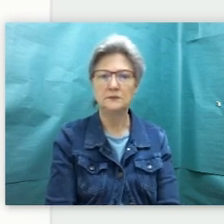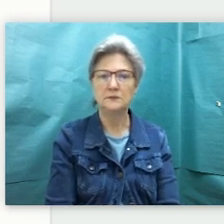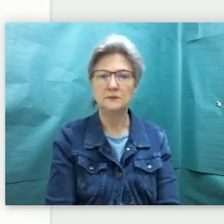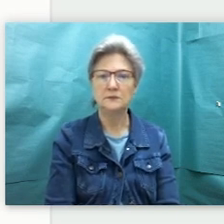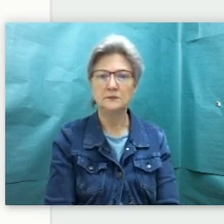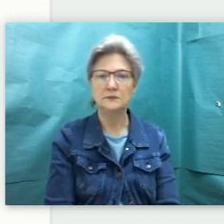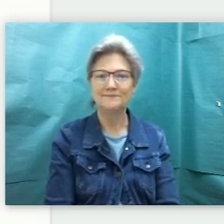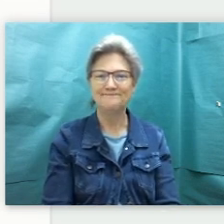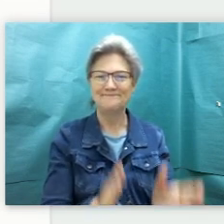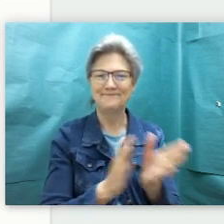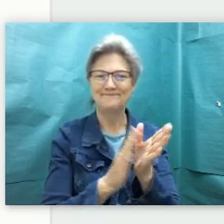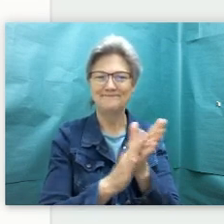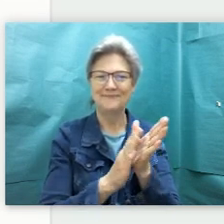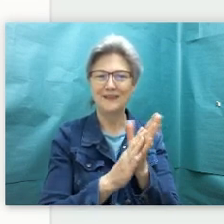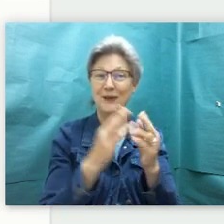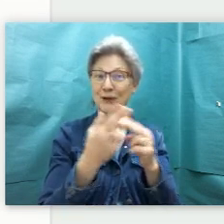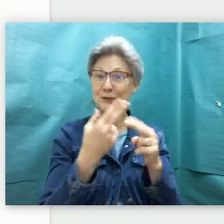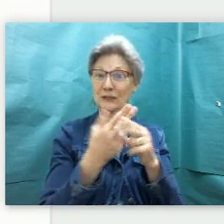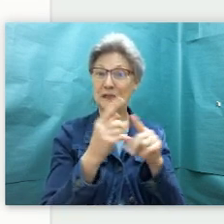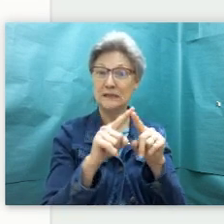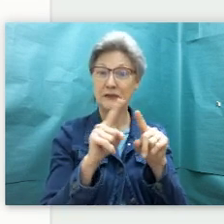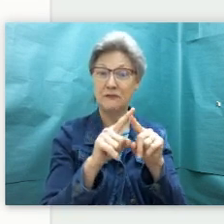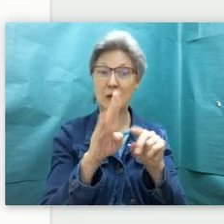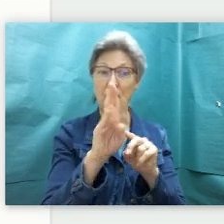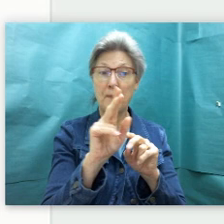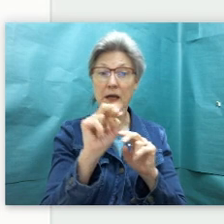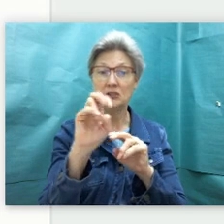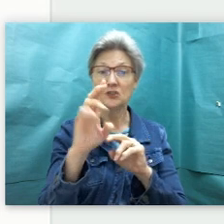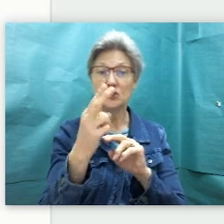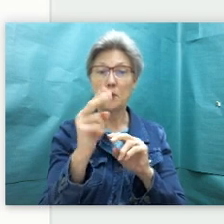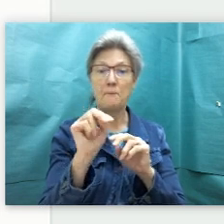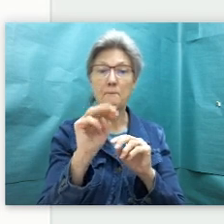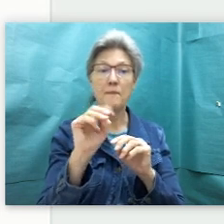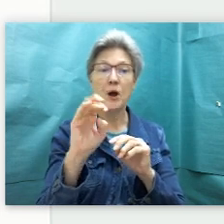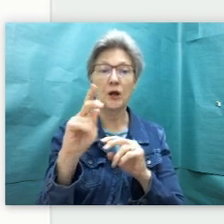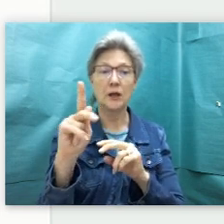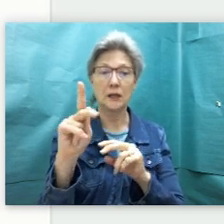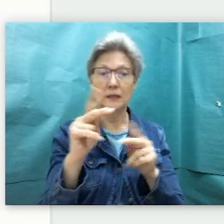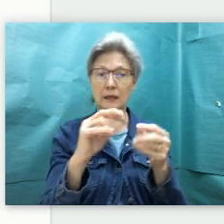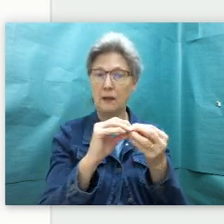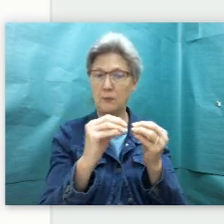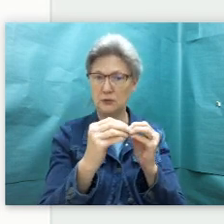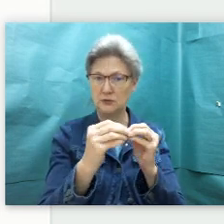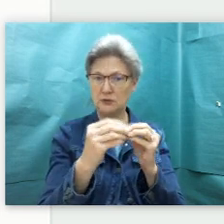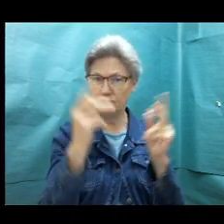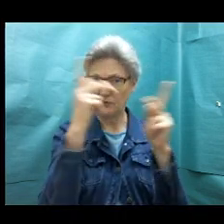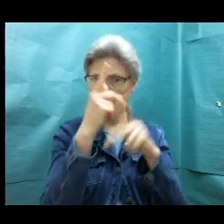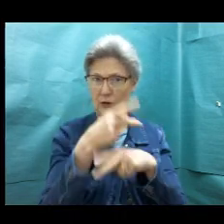Great job using those different benchmarks numbers to figure out the weight.